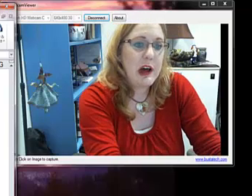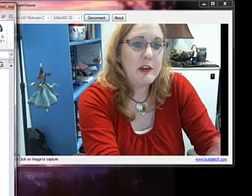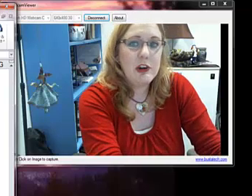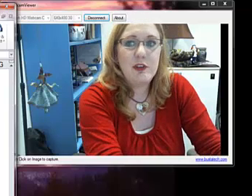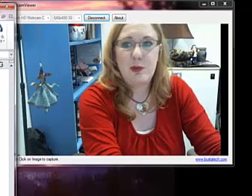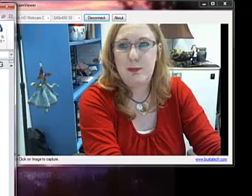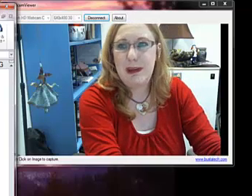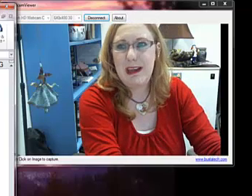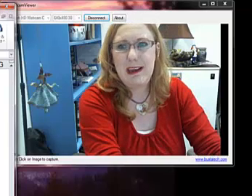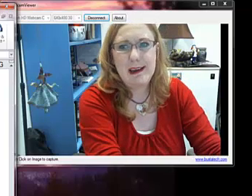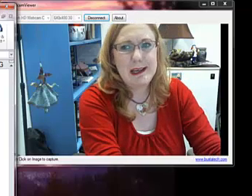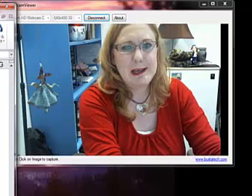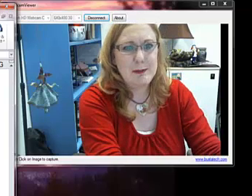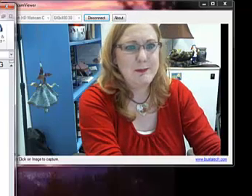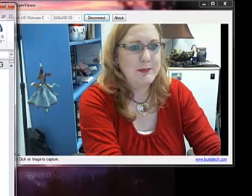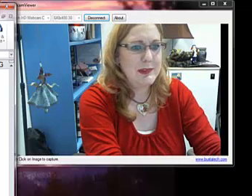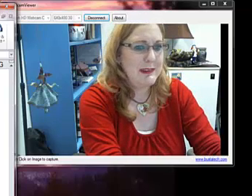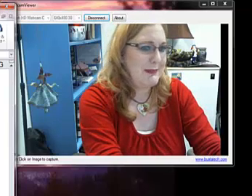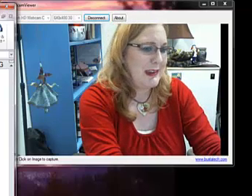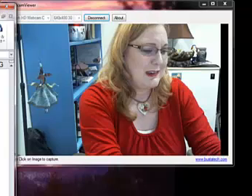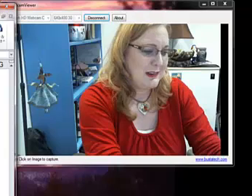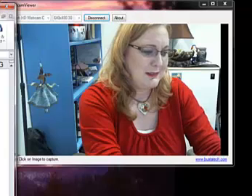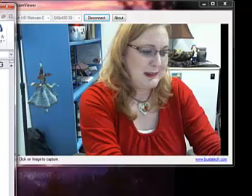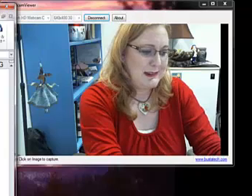this other notes would be,